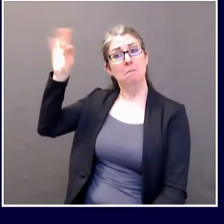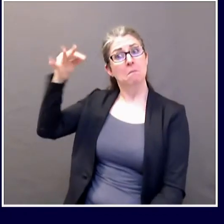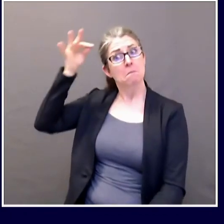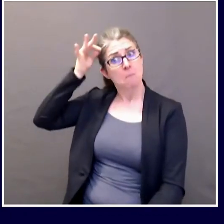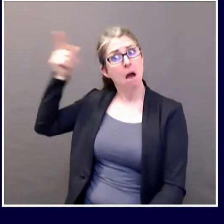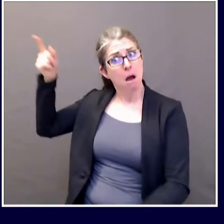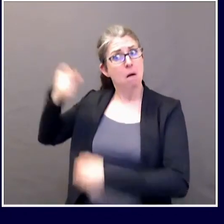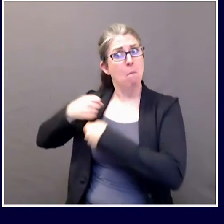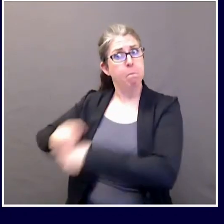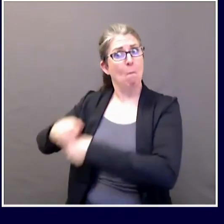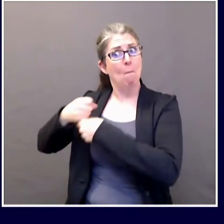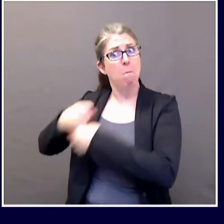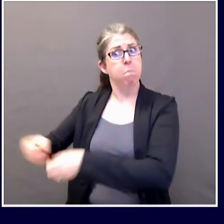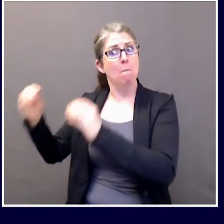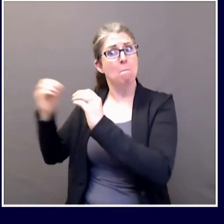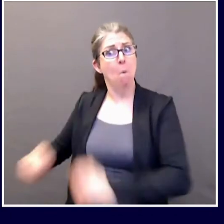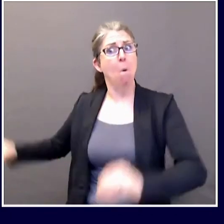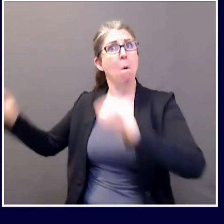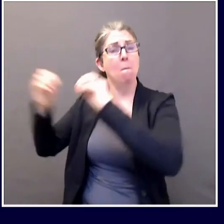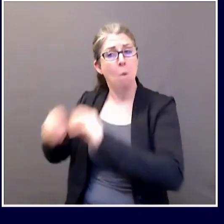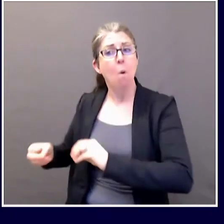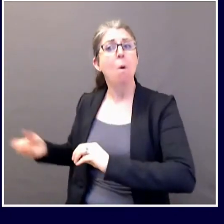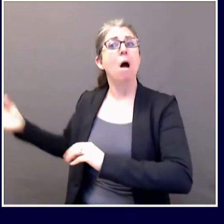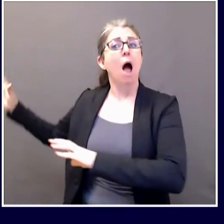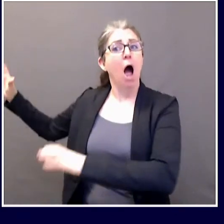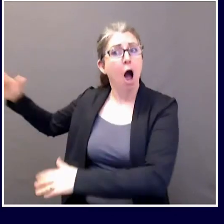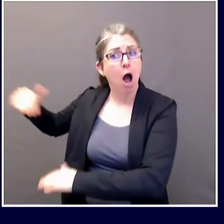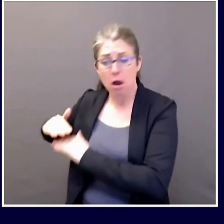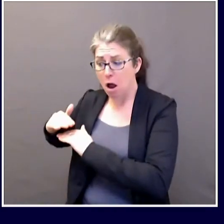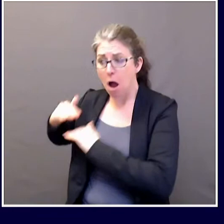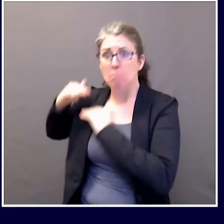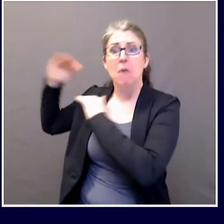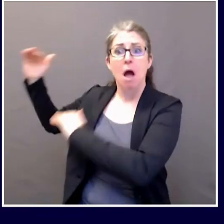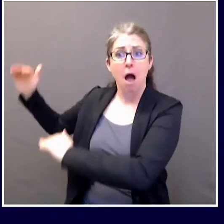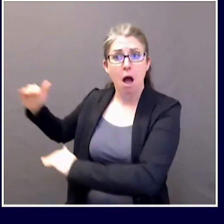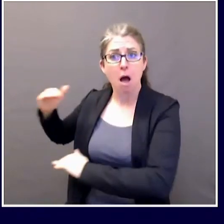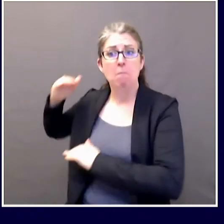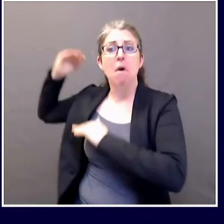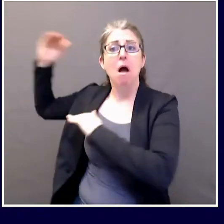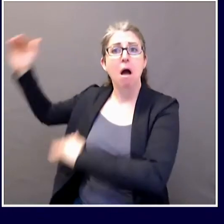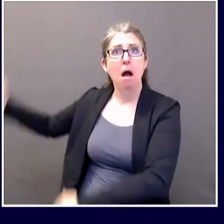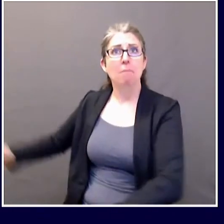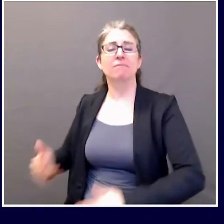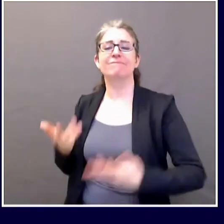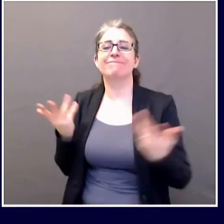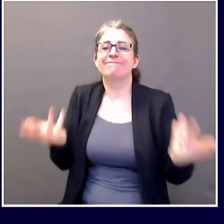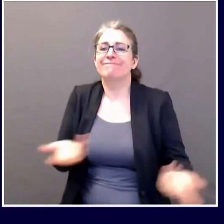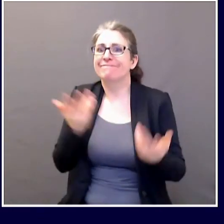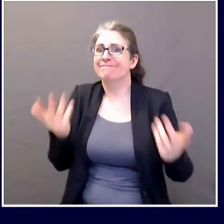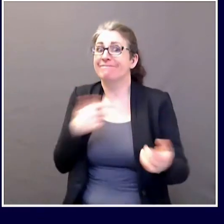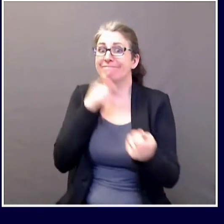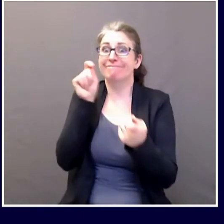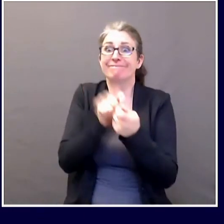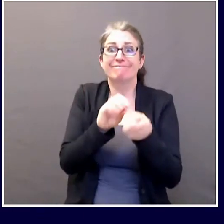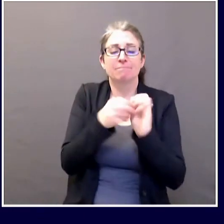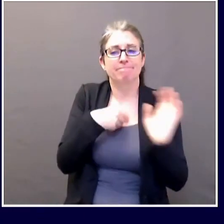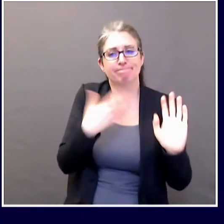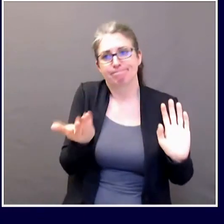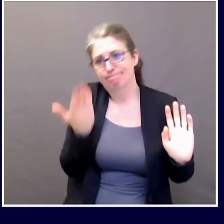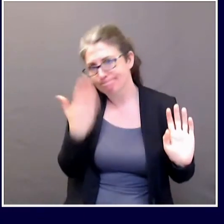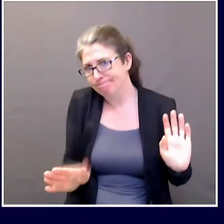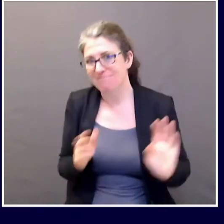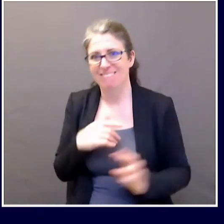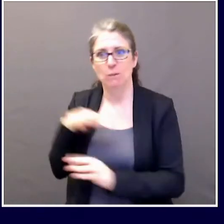don't know what the ultimate supply will be until it's locked by Operation Warp Speed. But that supply is what really governs how quickly we can